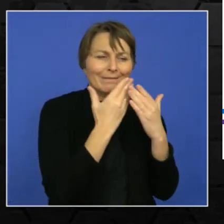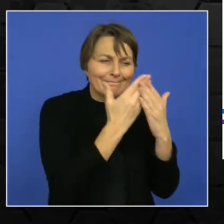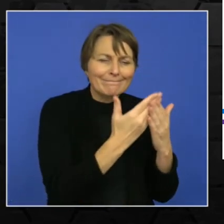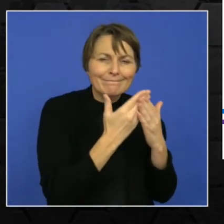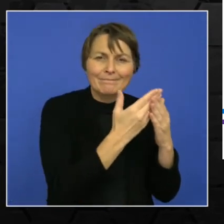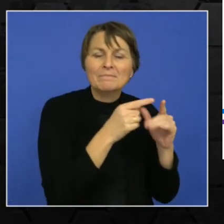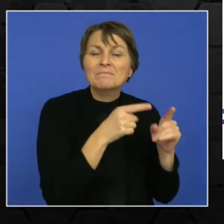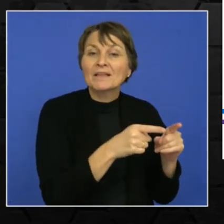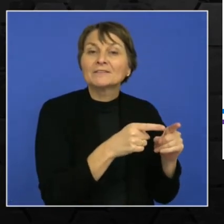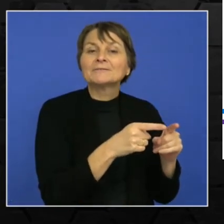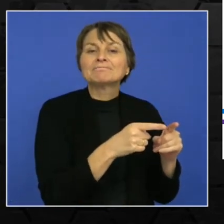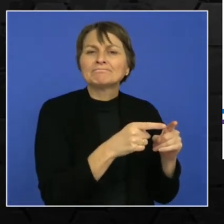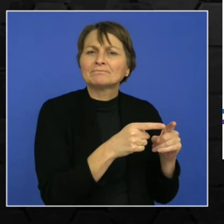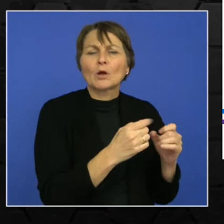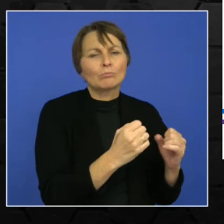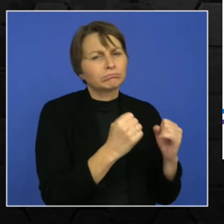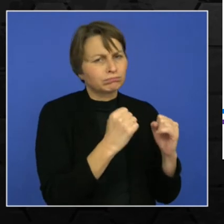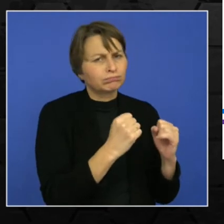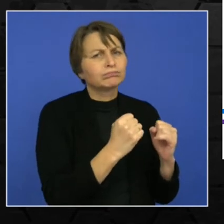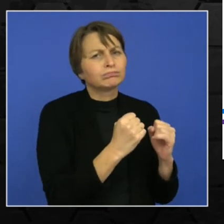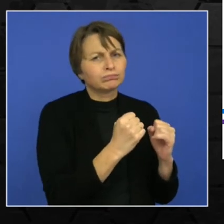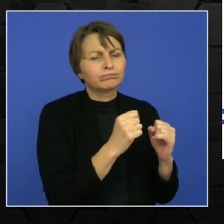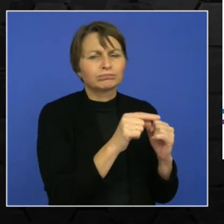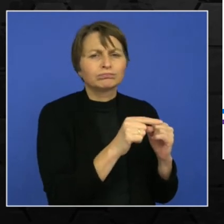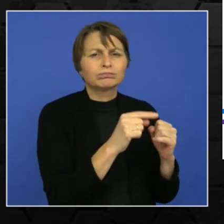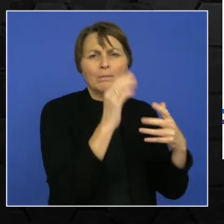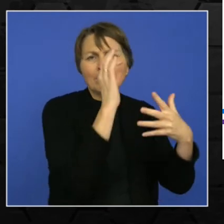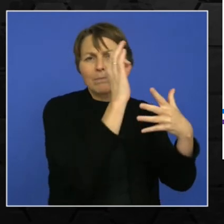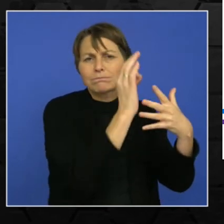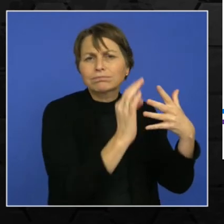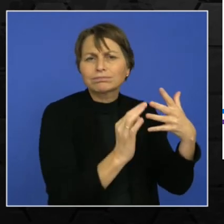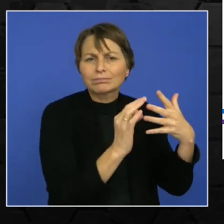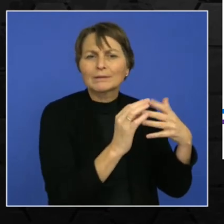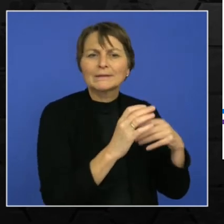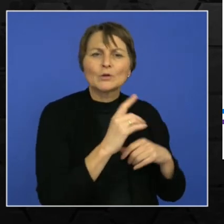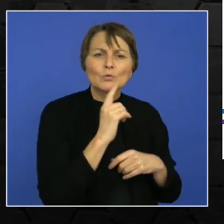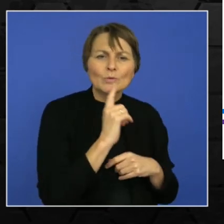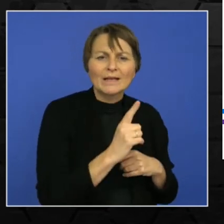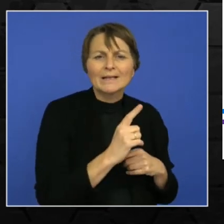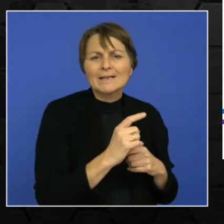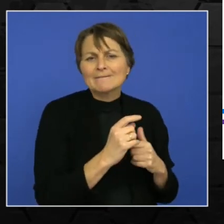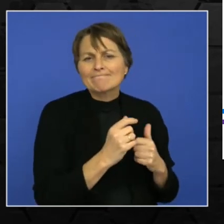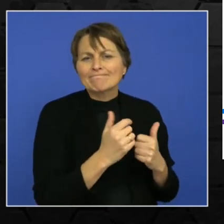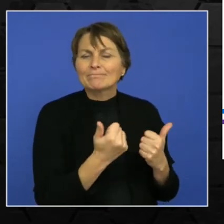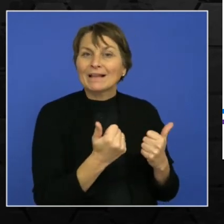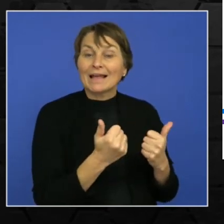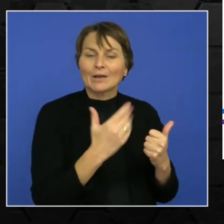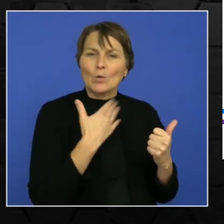you're usually dealing with some old and legacy papers, because